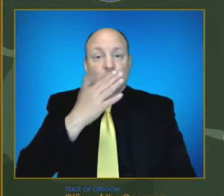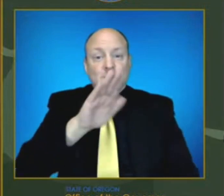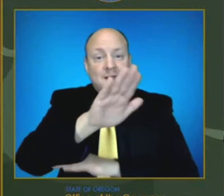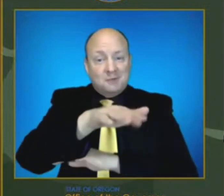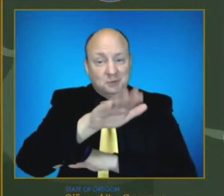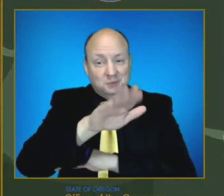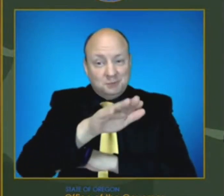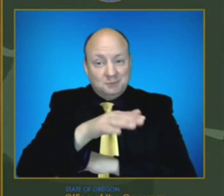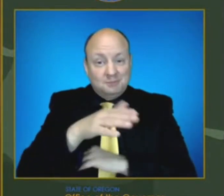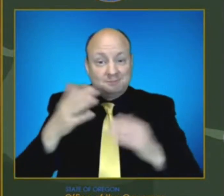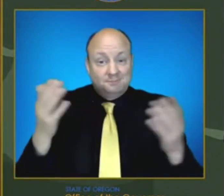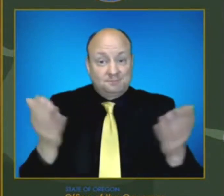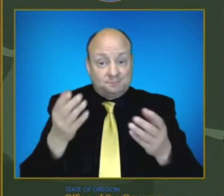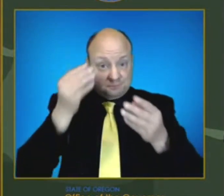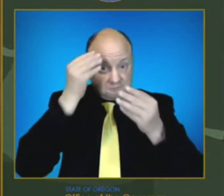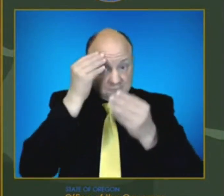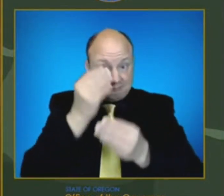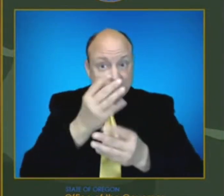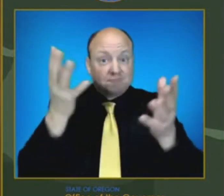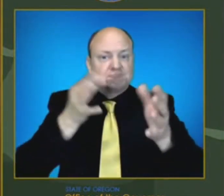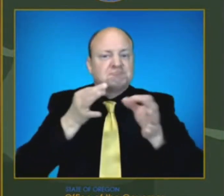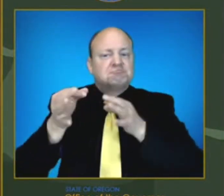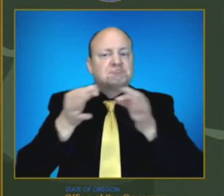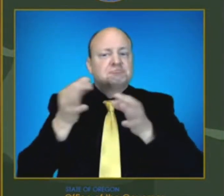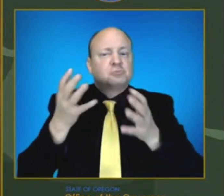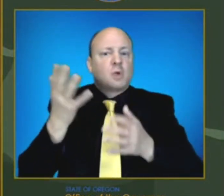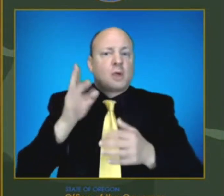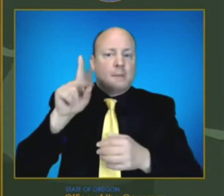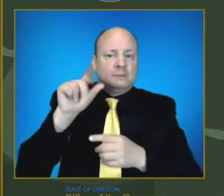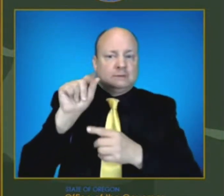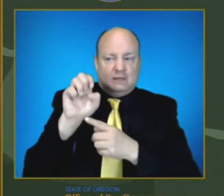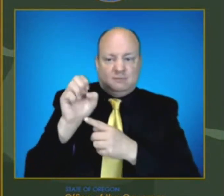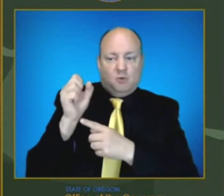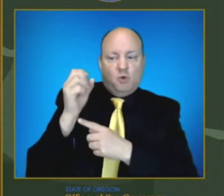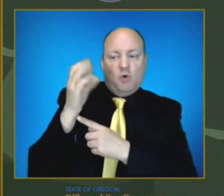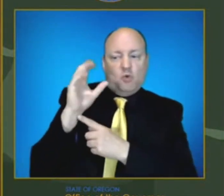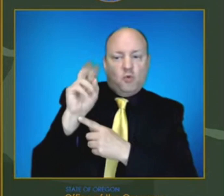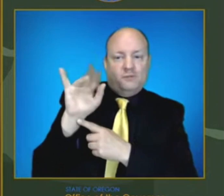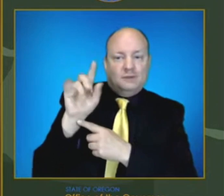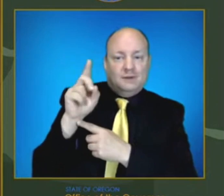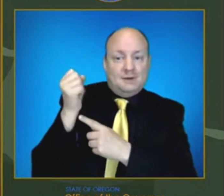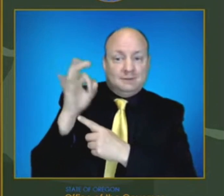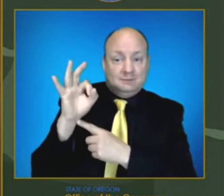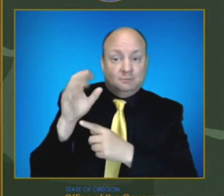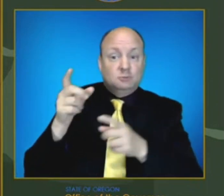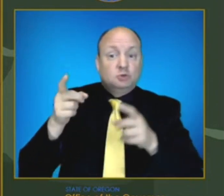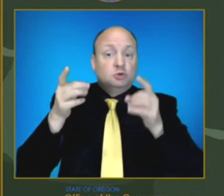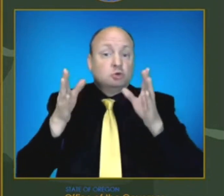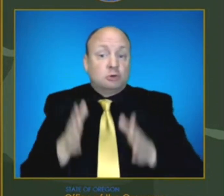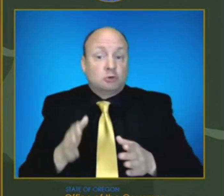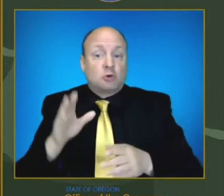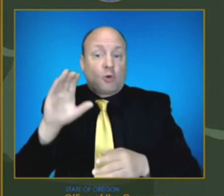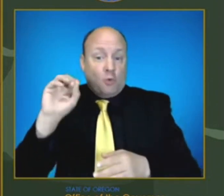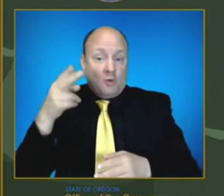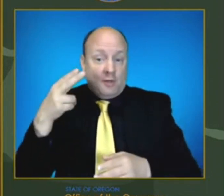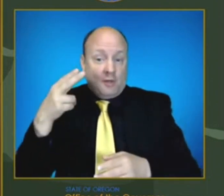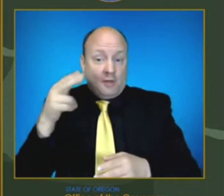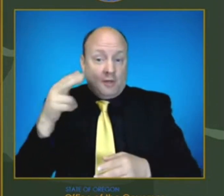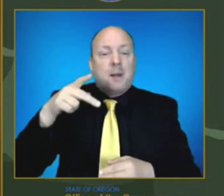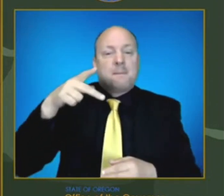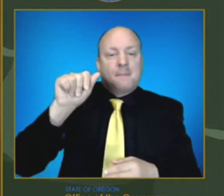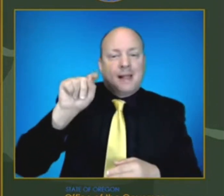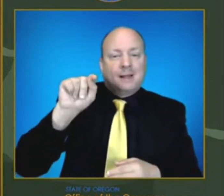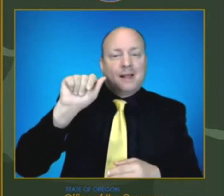Update on COVID-19 in Oregon. I'm joined by Patrick Allen, Director of the Oregon Health Authority, Dr. Dana